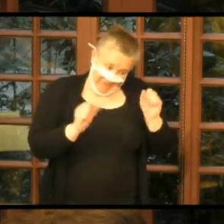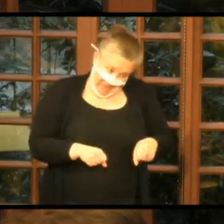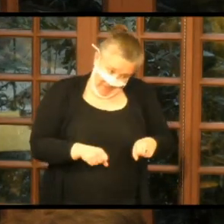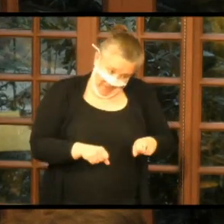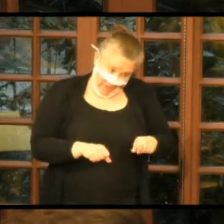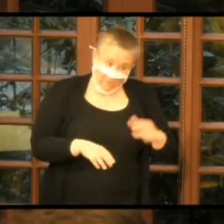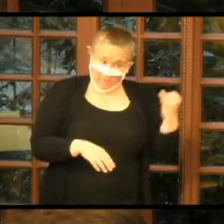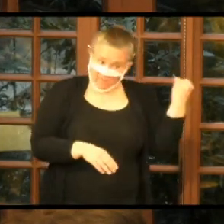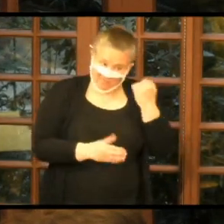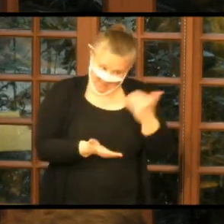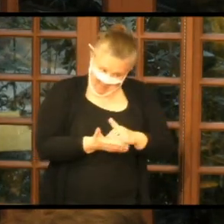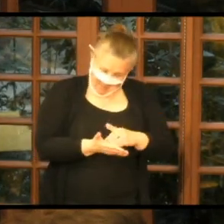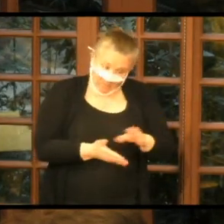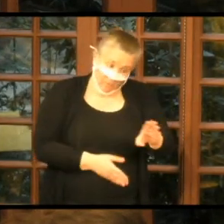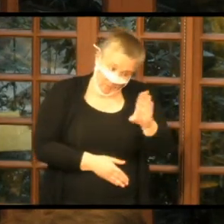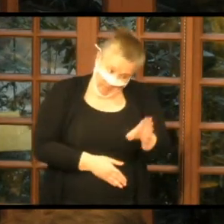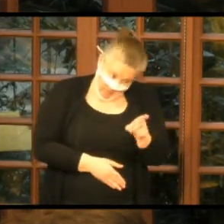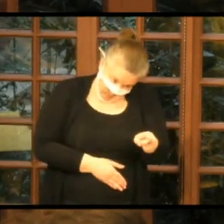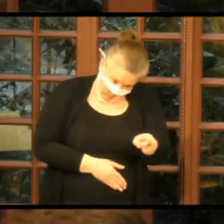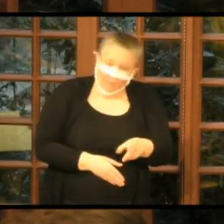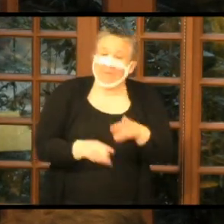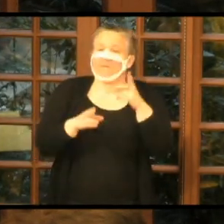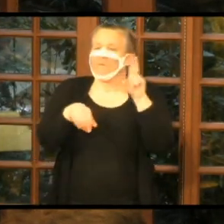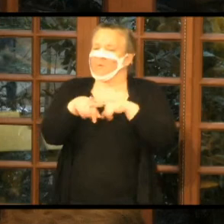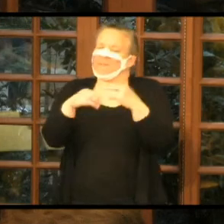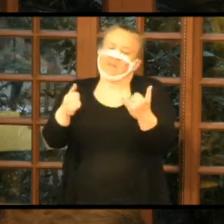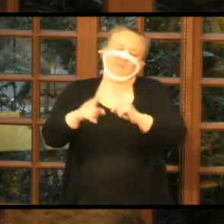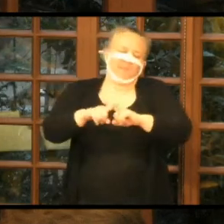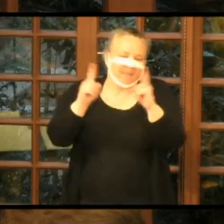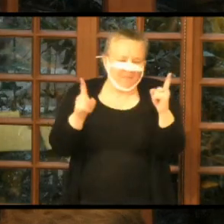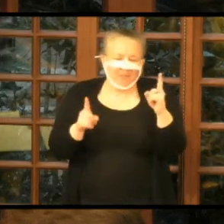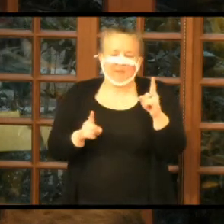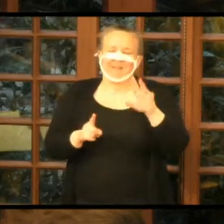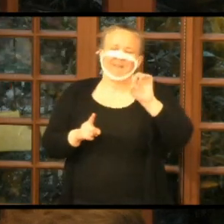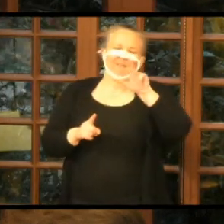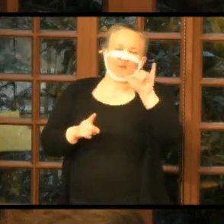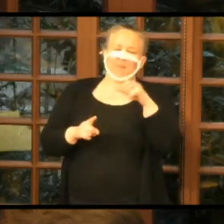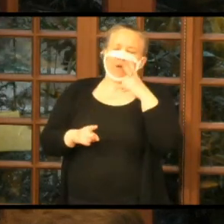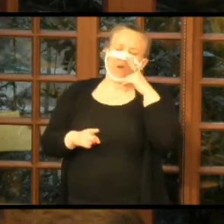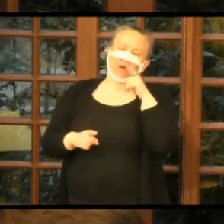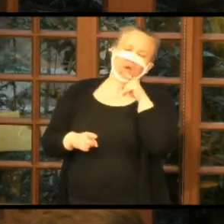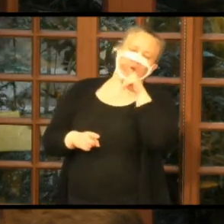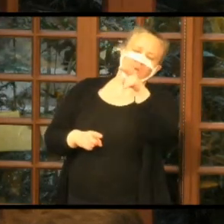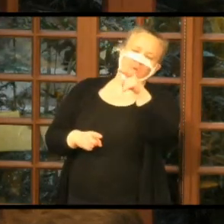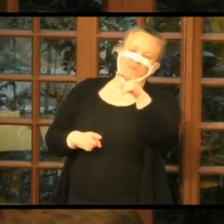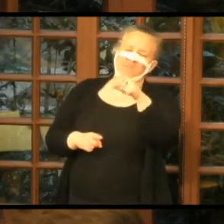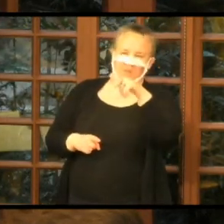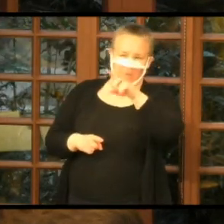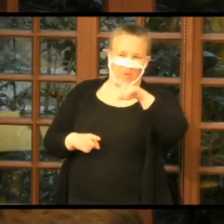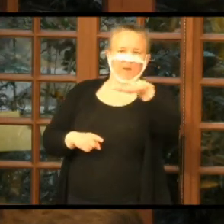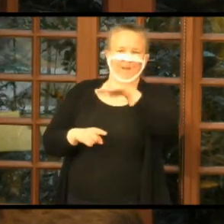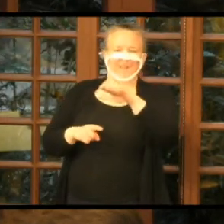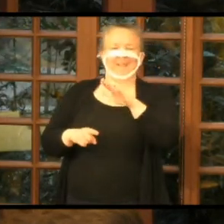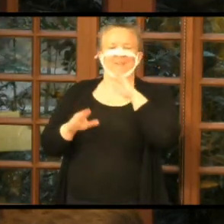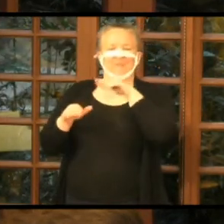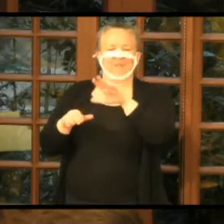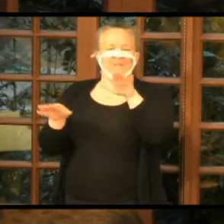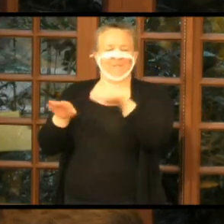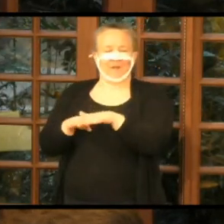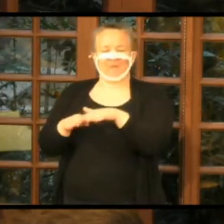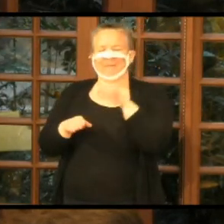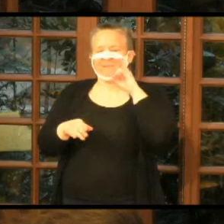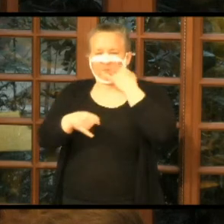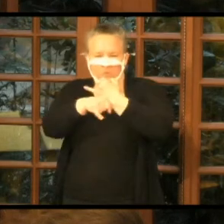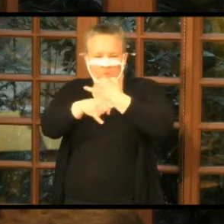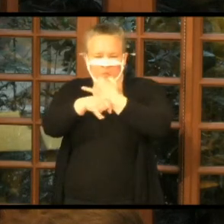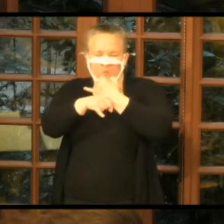again. Of course, things are different now, February thinks as she looked out over the quad at the River Valley School for the Deaf, squinting